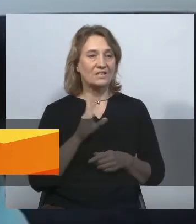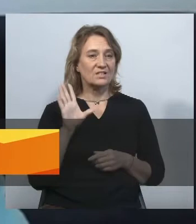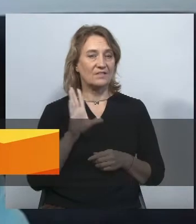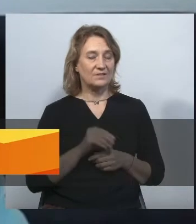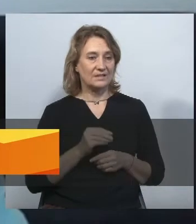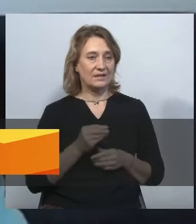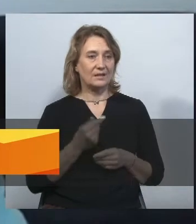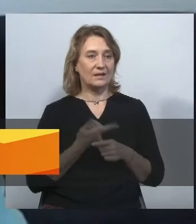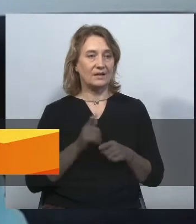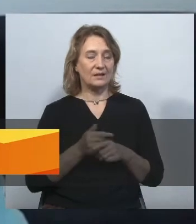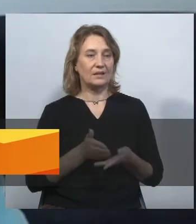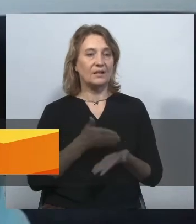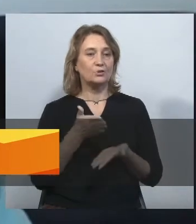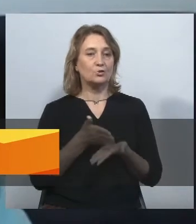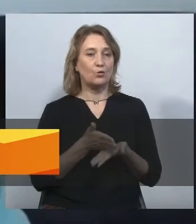that